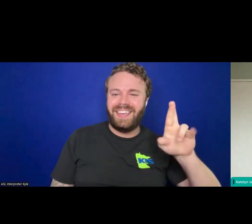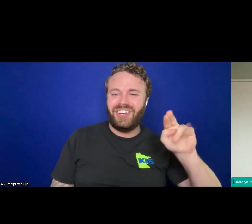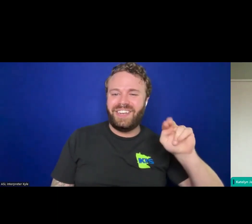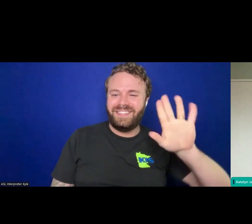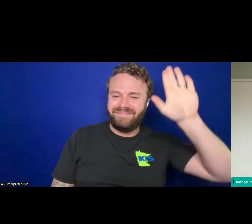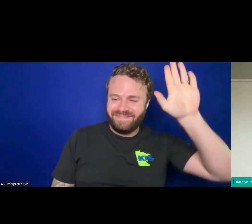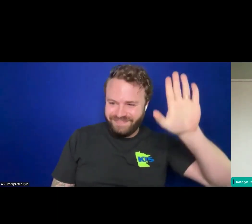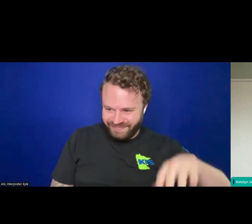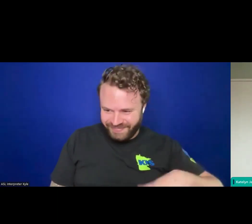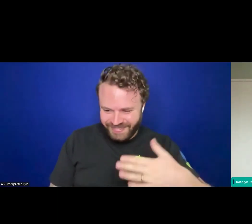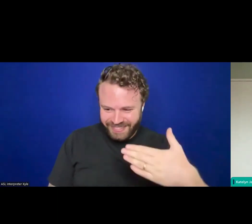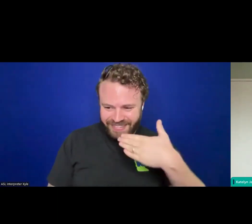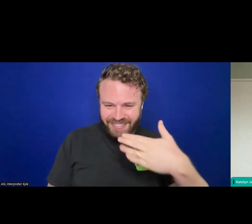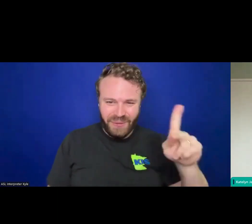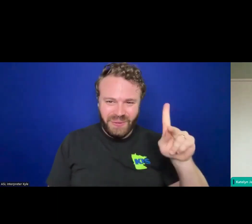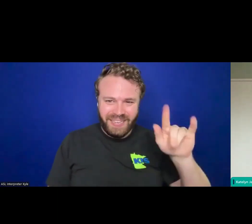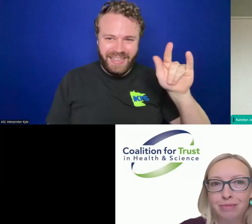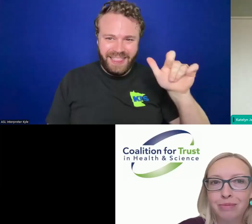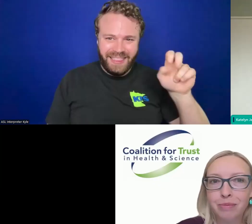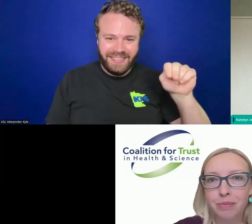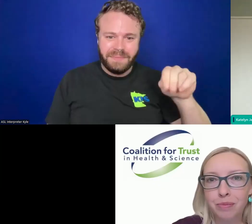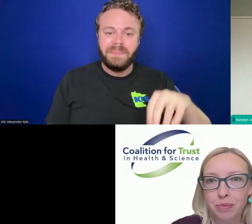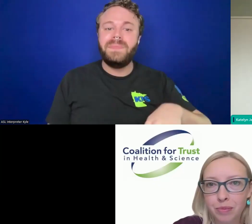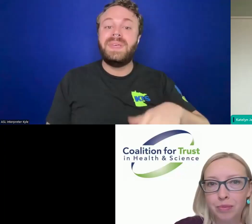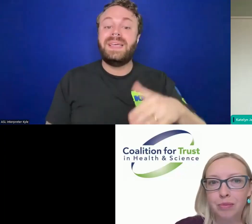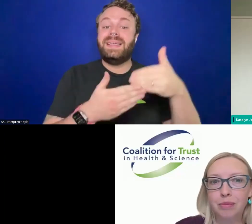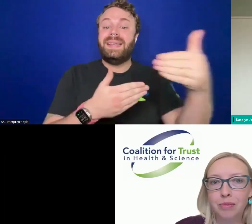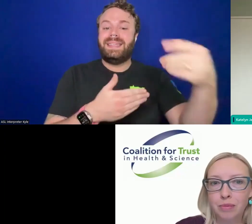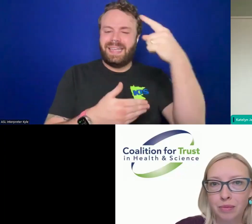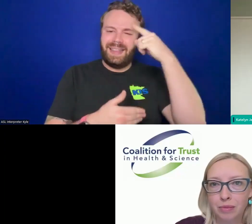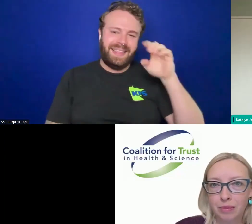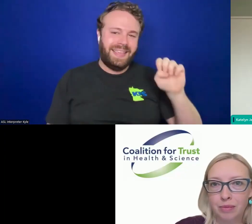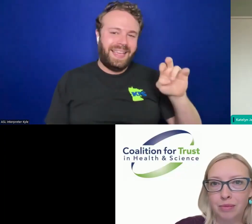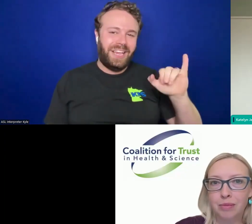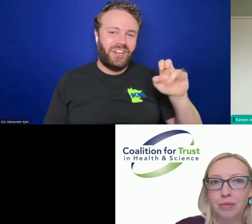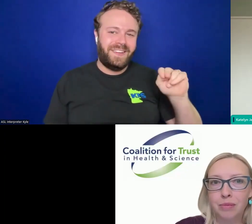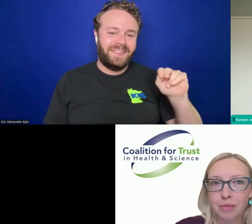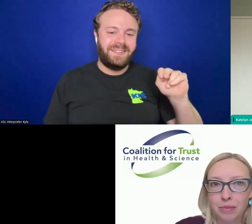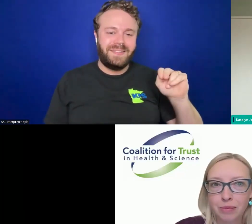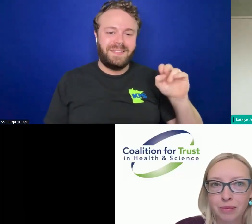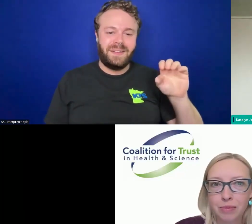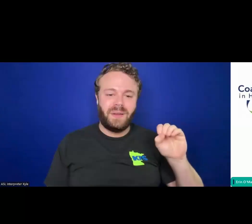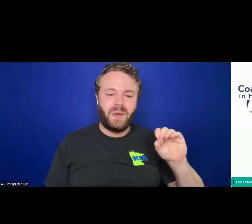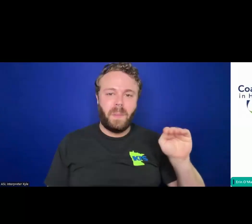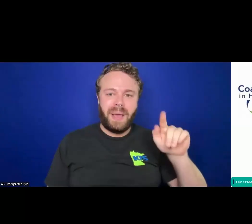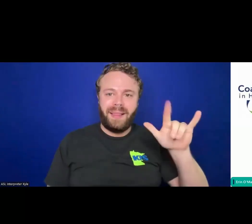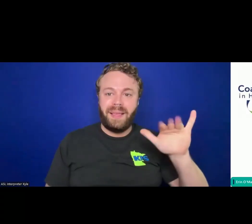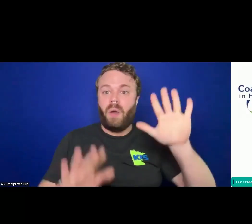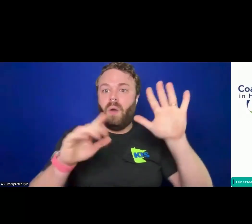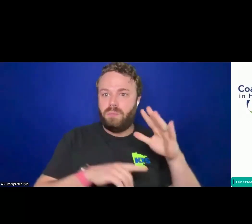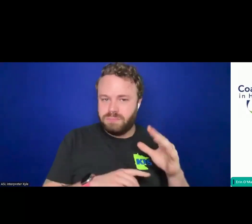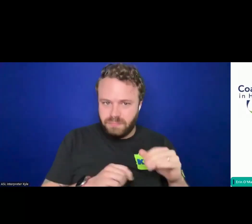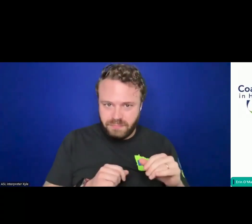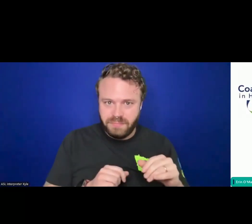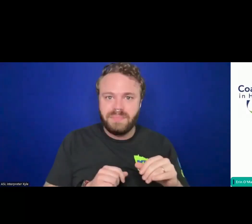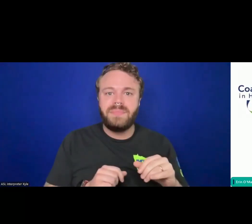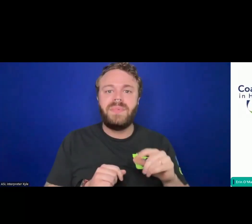Okay, next, I think we are passing to Erin for a few words on, oops, I'm so sorry, I have a joke, on